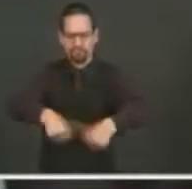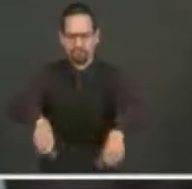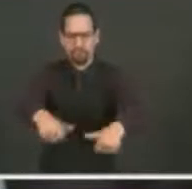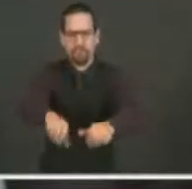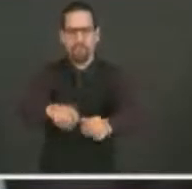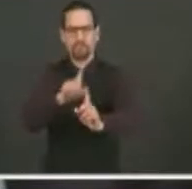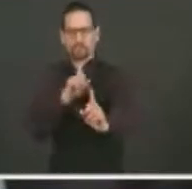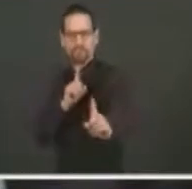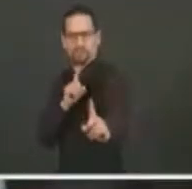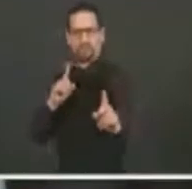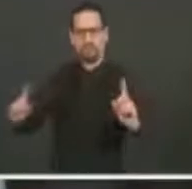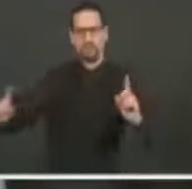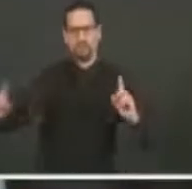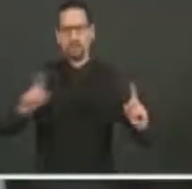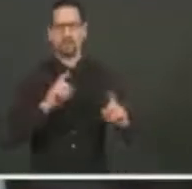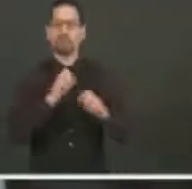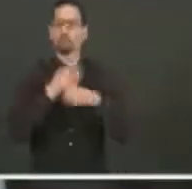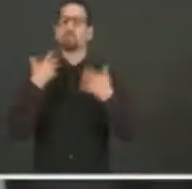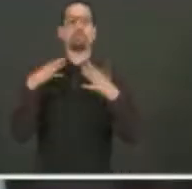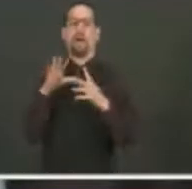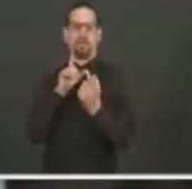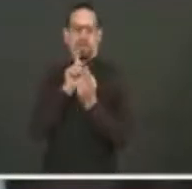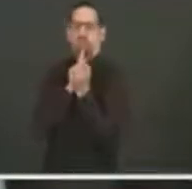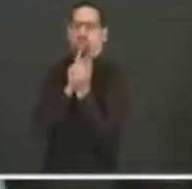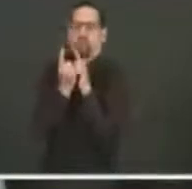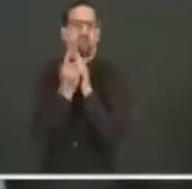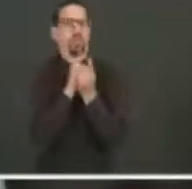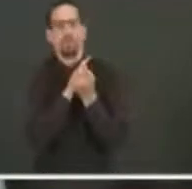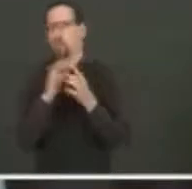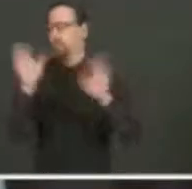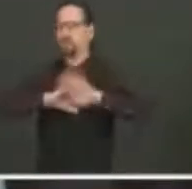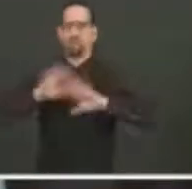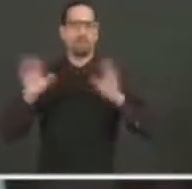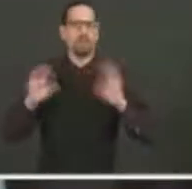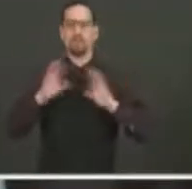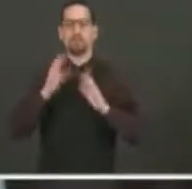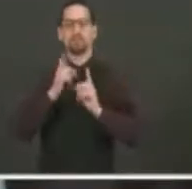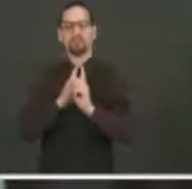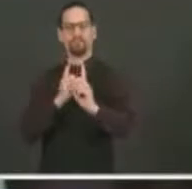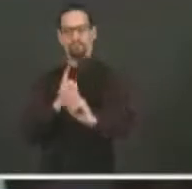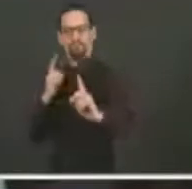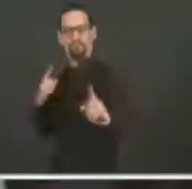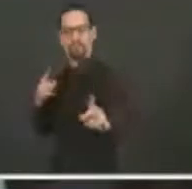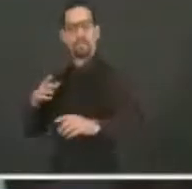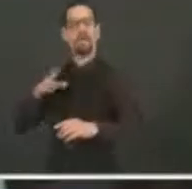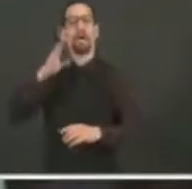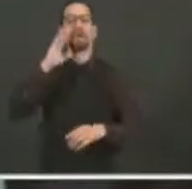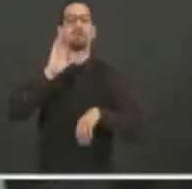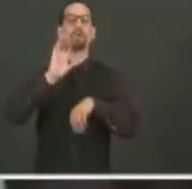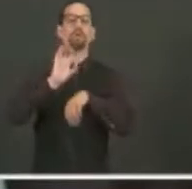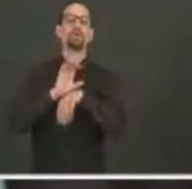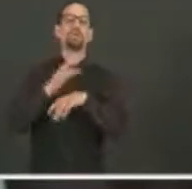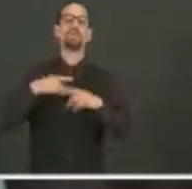in line, no bunching up and congregating after mass, after a service, etc.